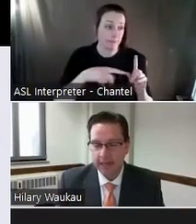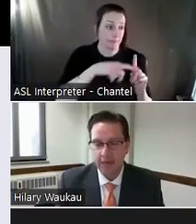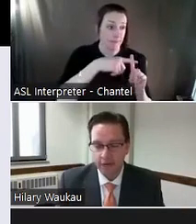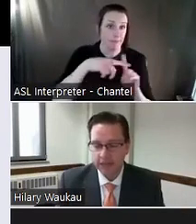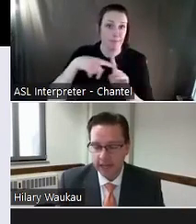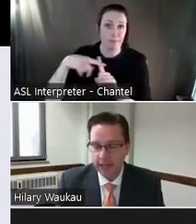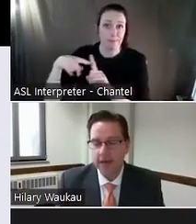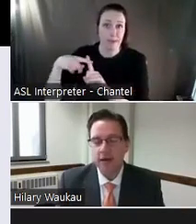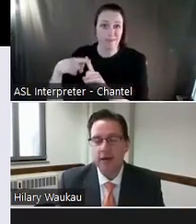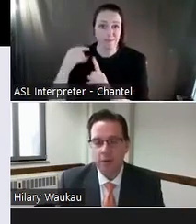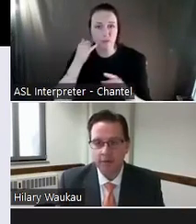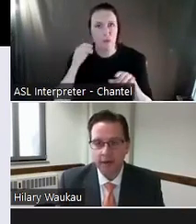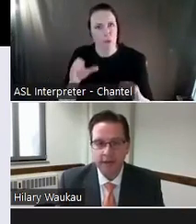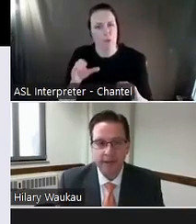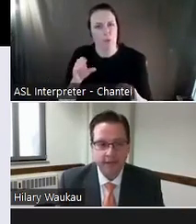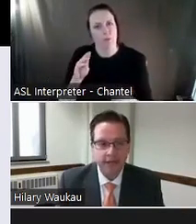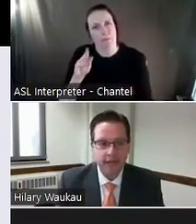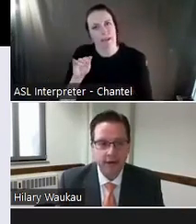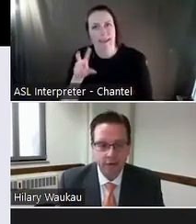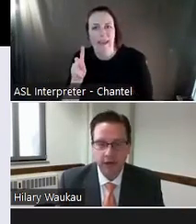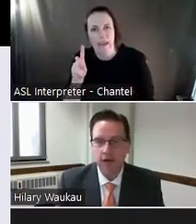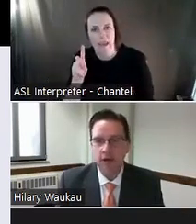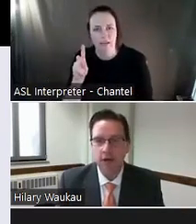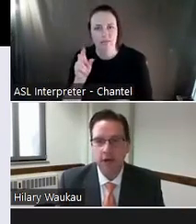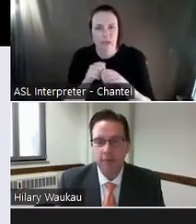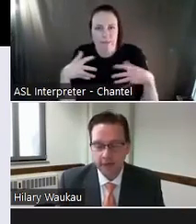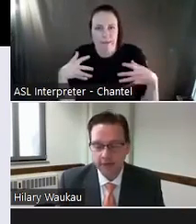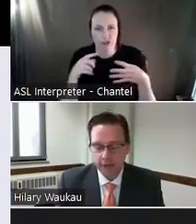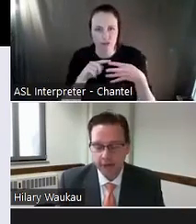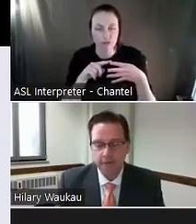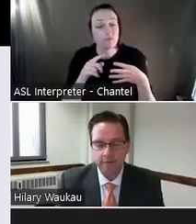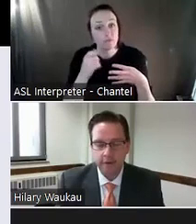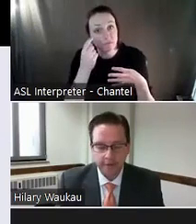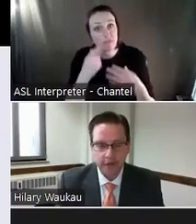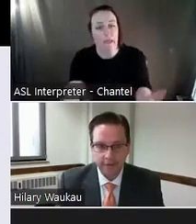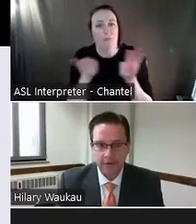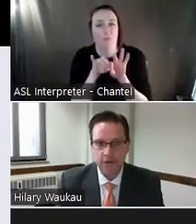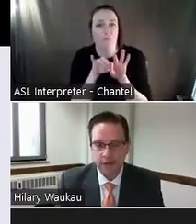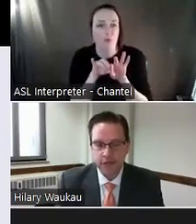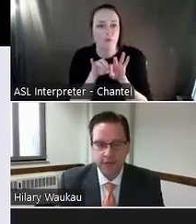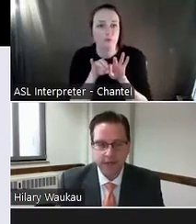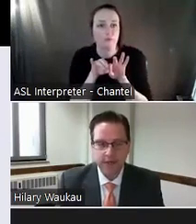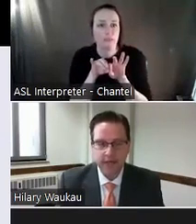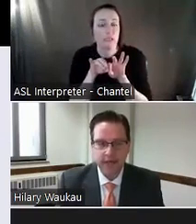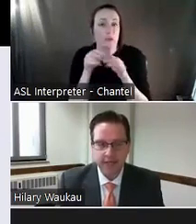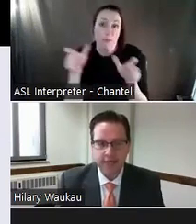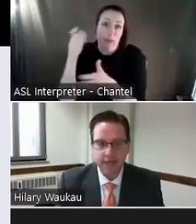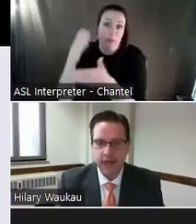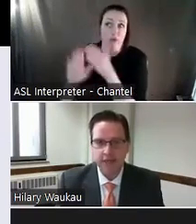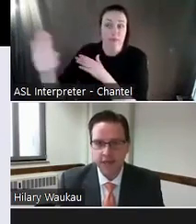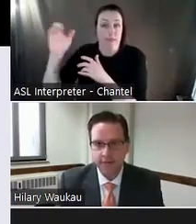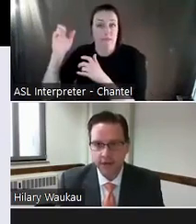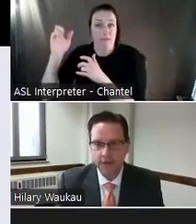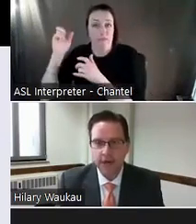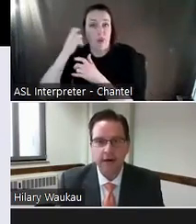expanding Medicaid. And once again, I want to reiterate that this is a critical piece of Governor Evers' budget, because it is good